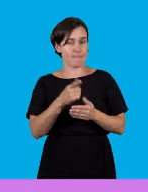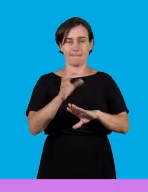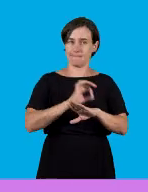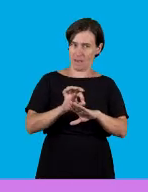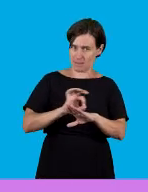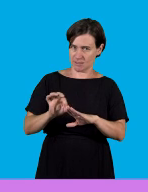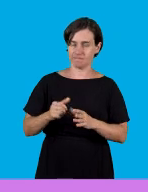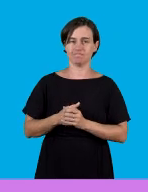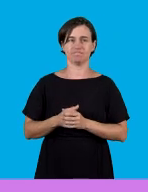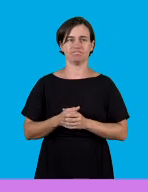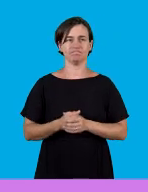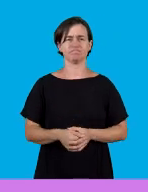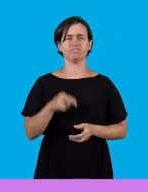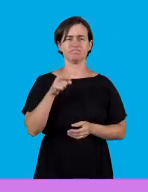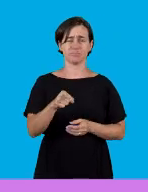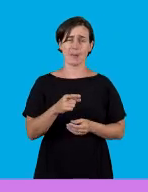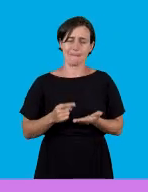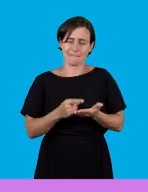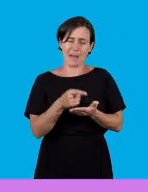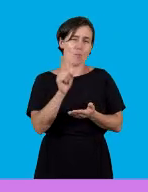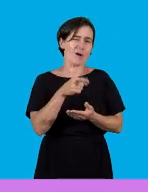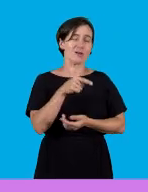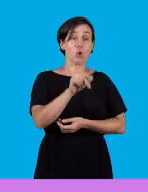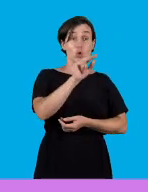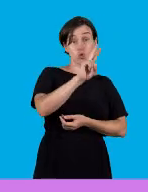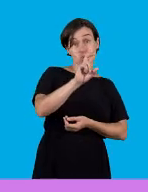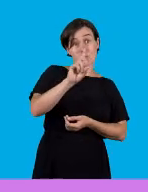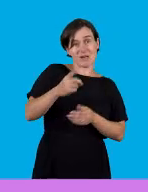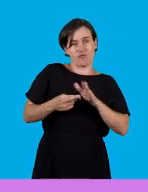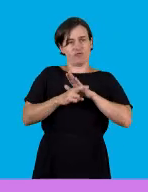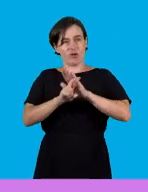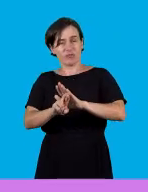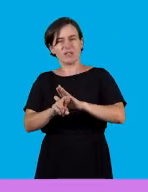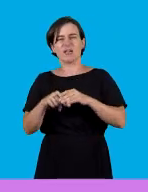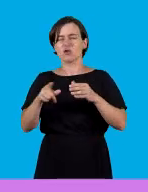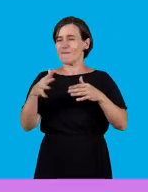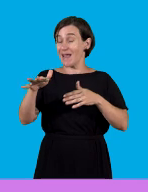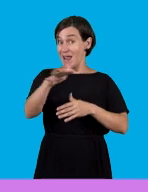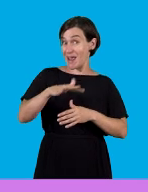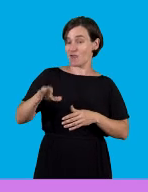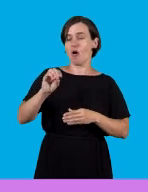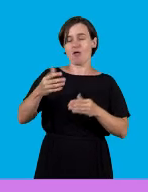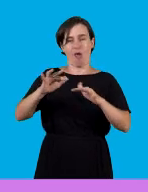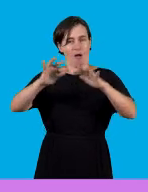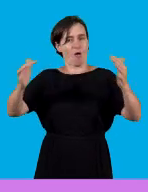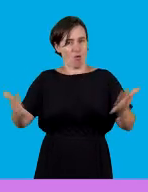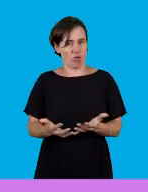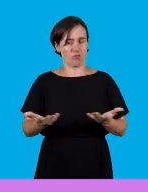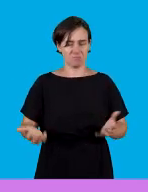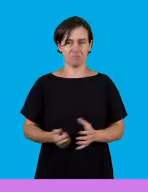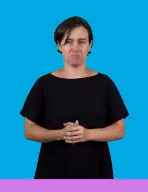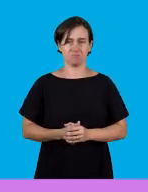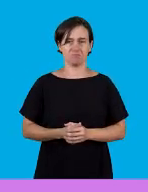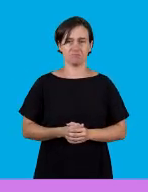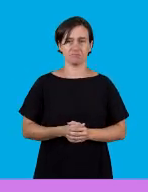plans. So under maps and plans, a map is defined as a two-dimensional representation of an area on the Earth's